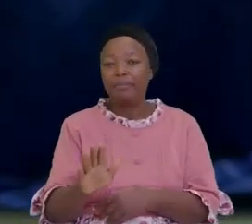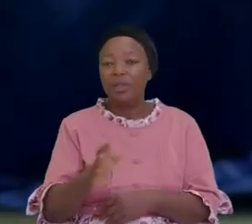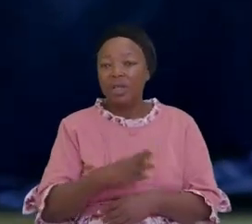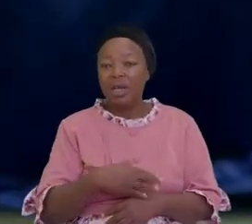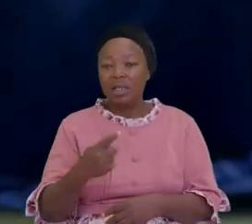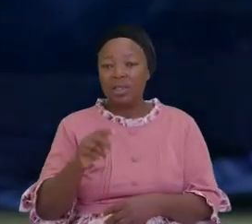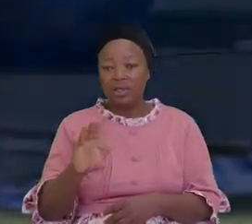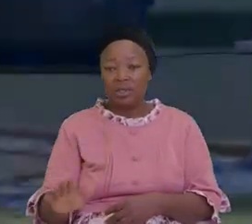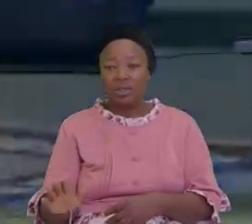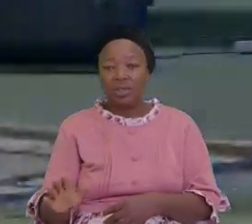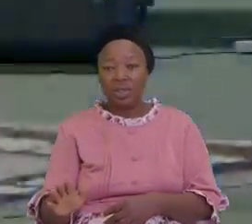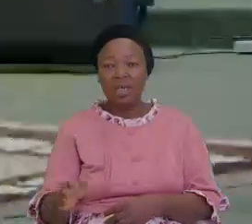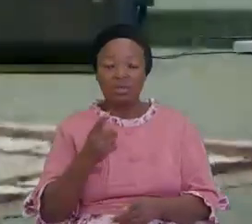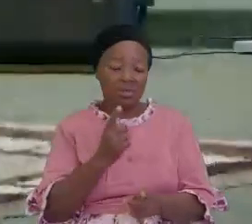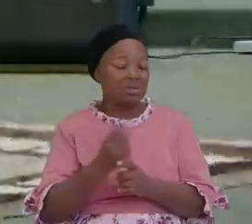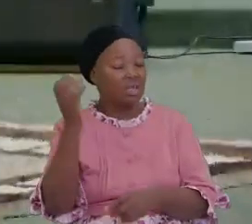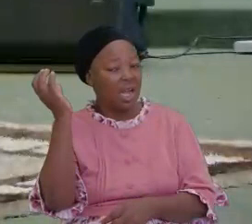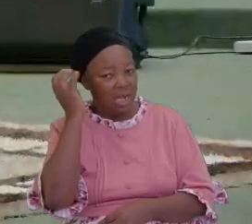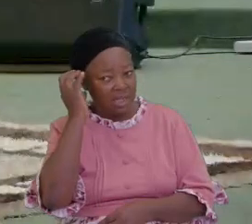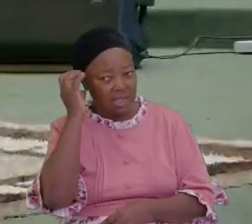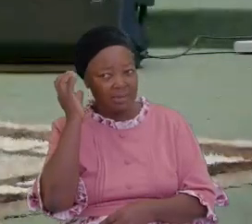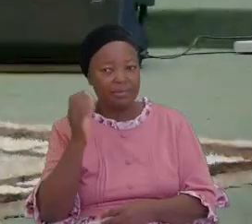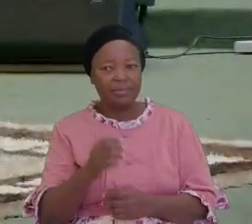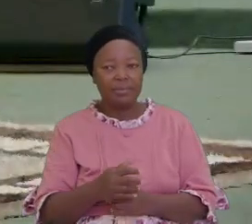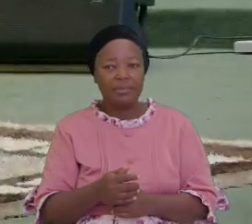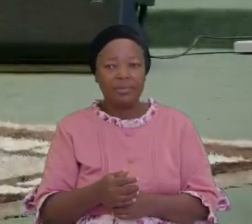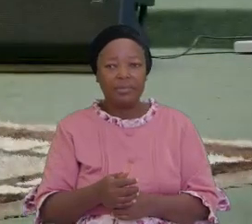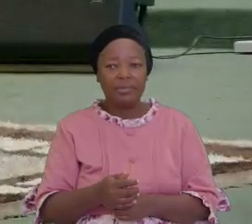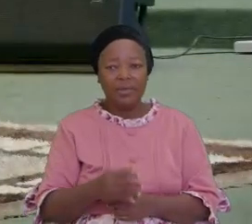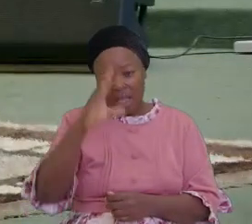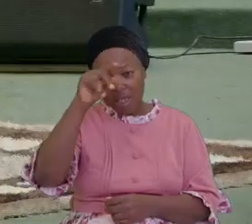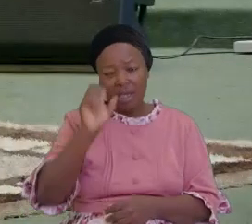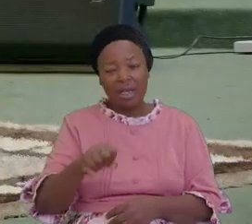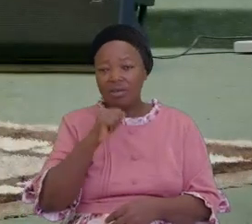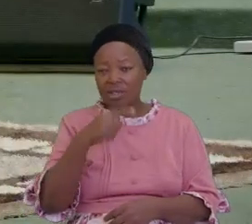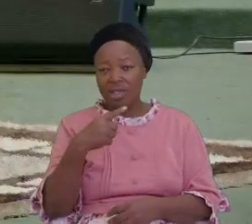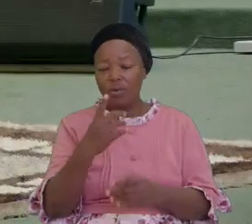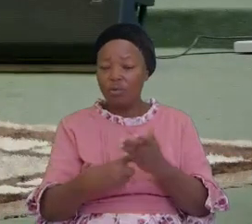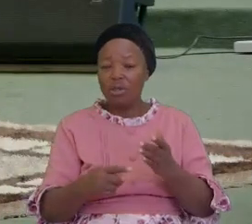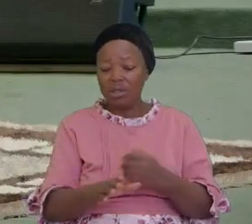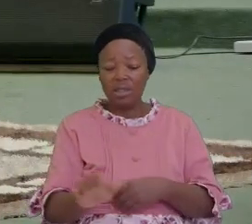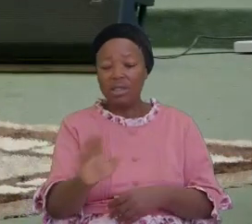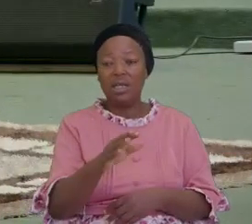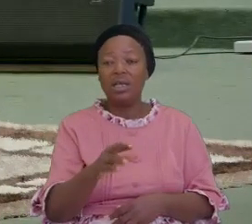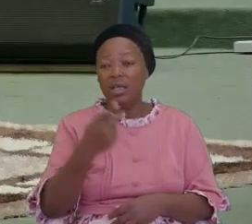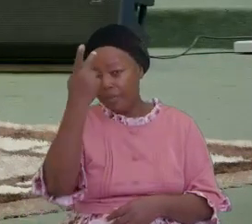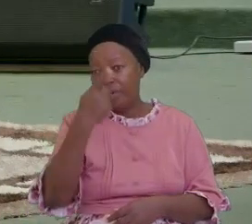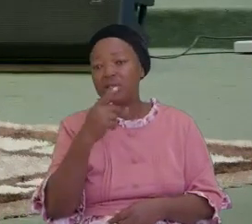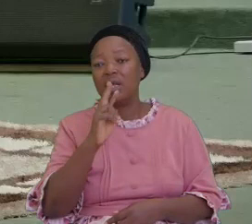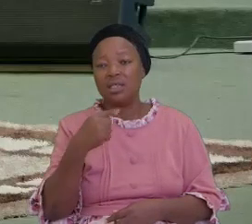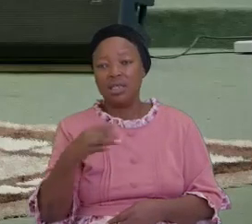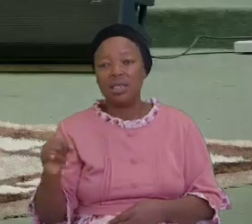child is just listening. He cannot say what they are saying. He cannot construct